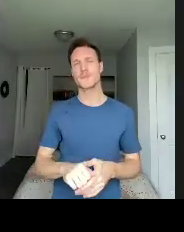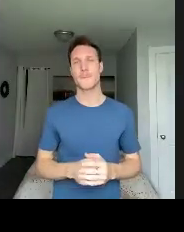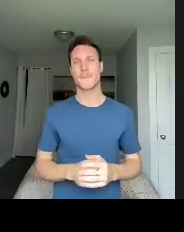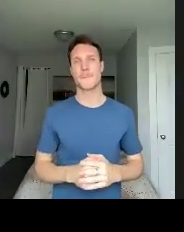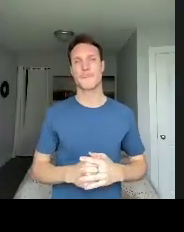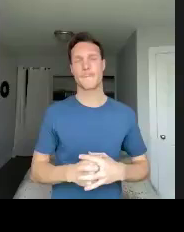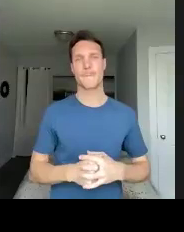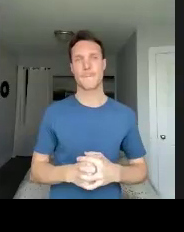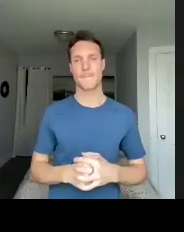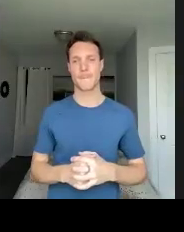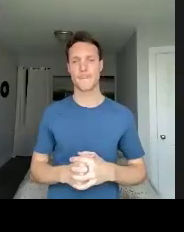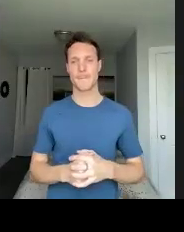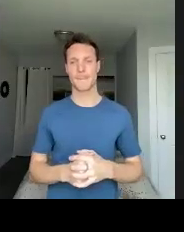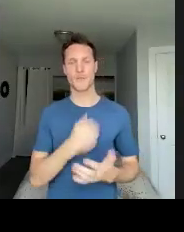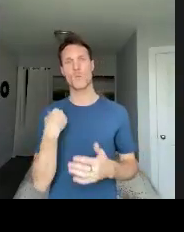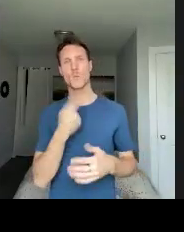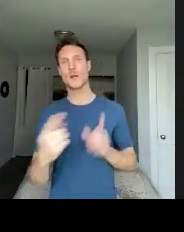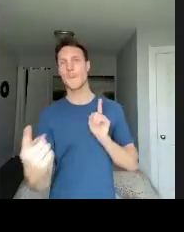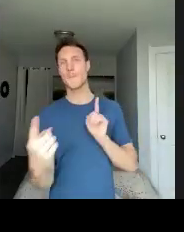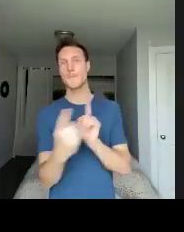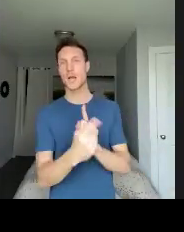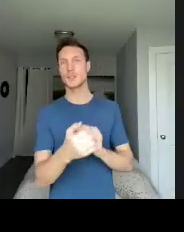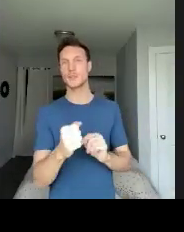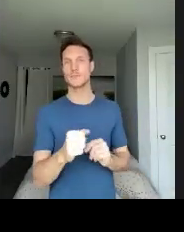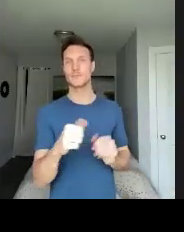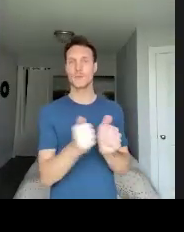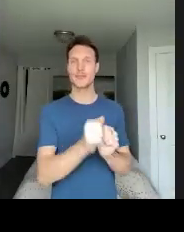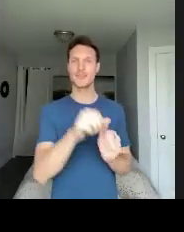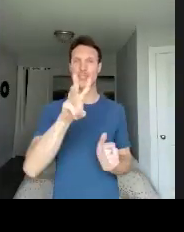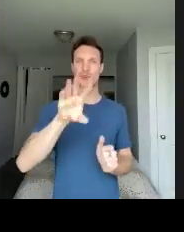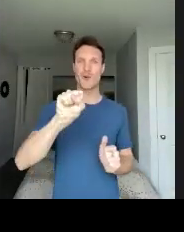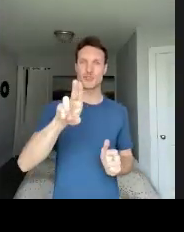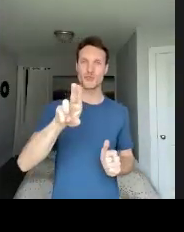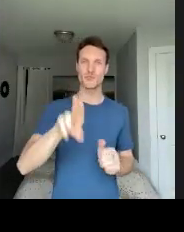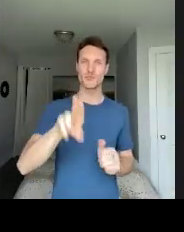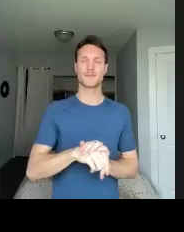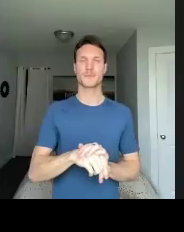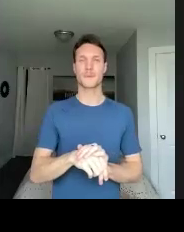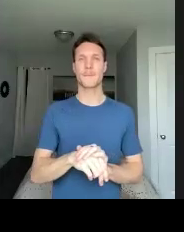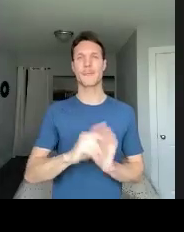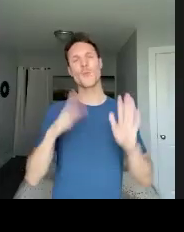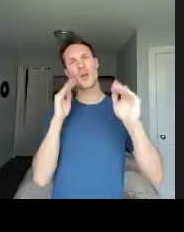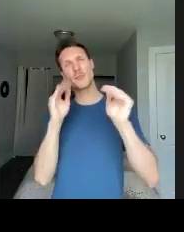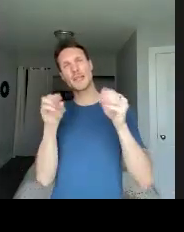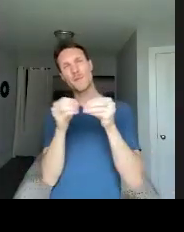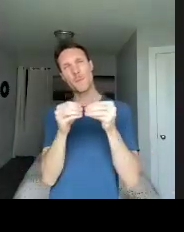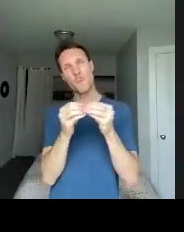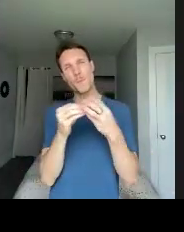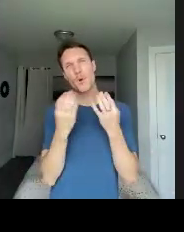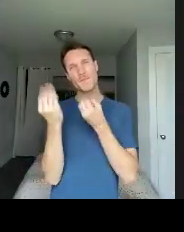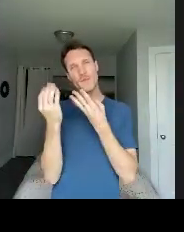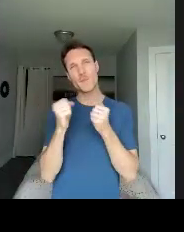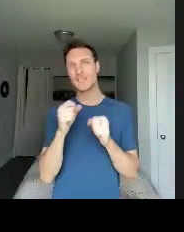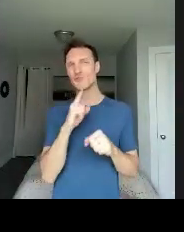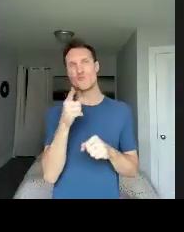are partnering with WSU on our stakeholder engagement. So we hope to have more information for you pretty soon